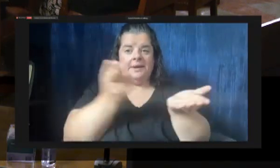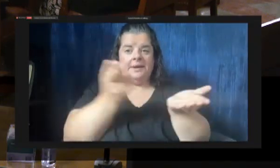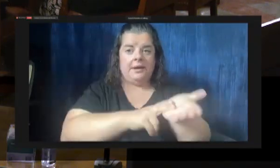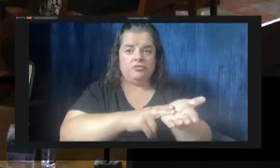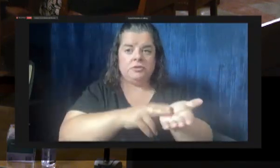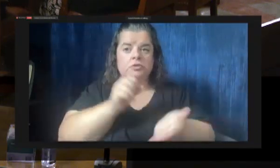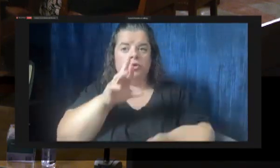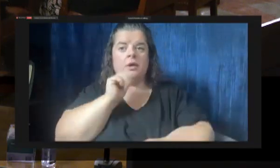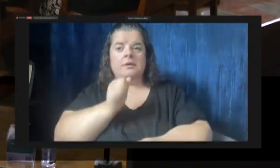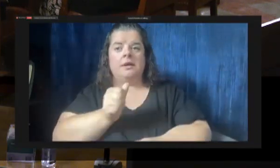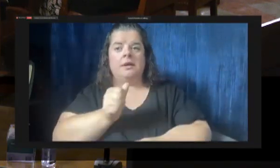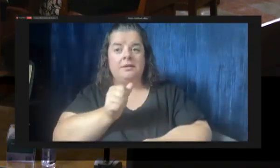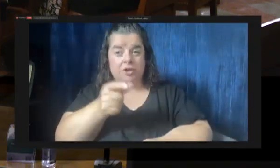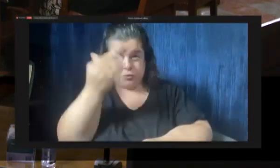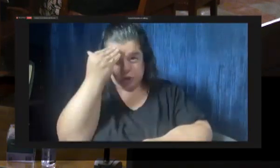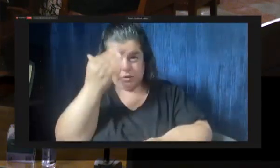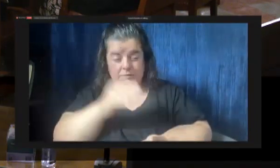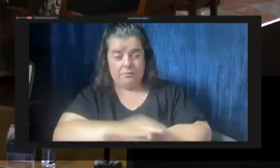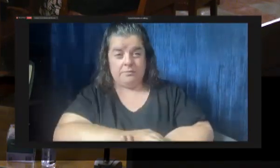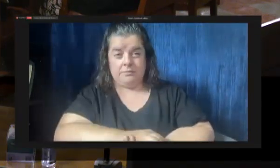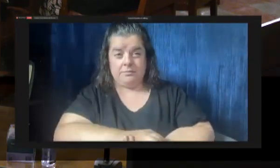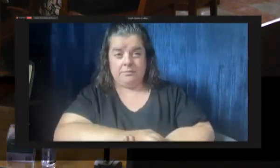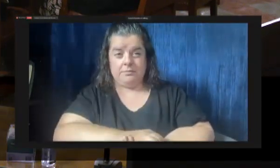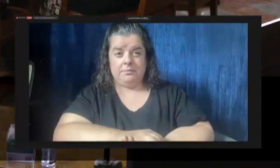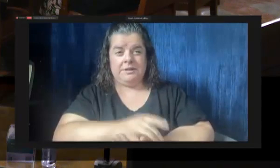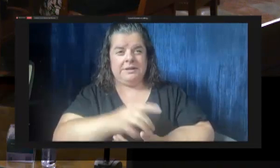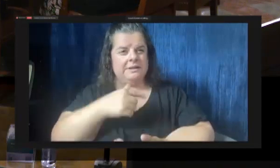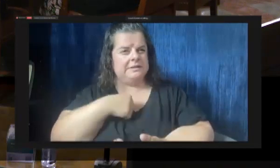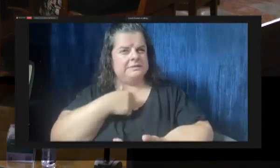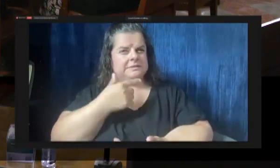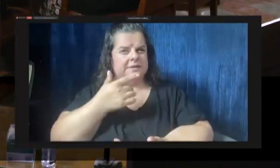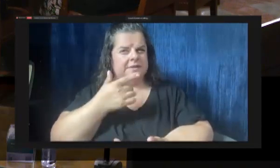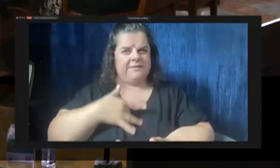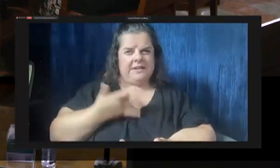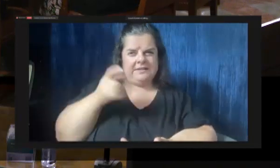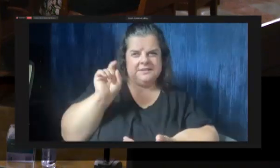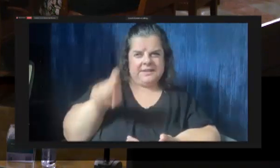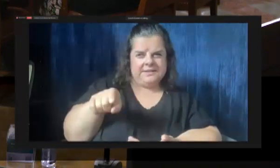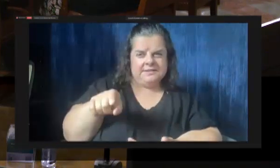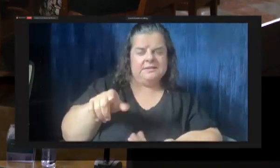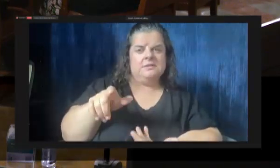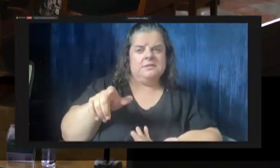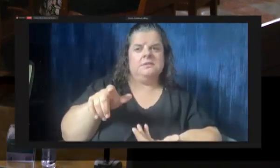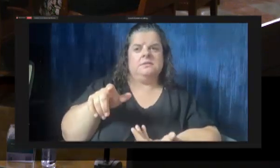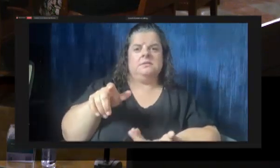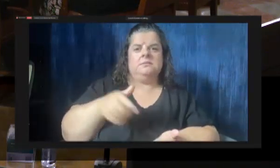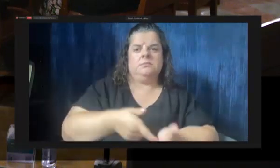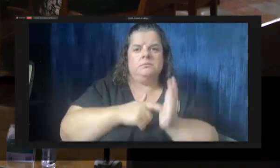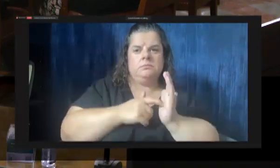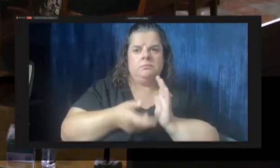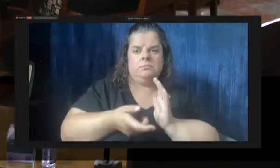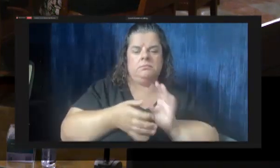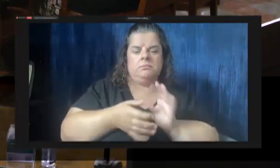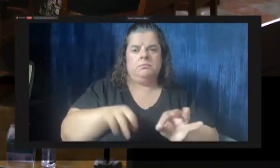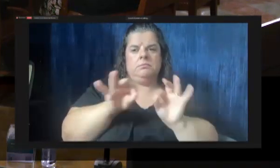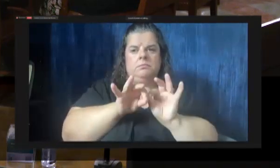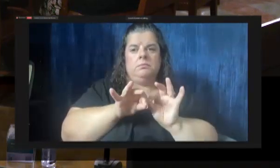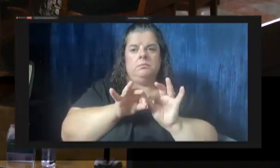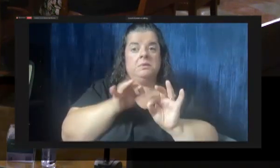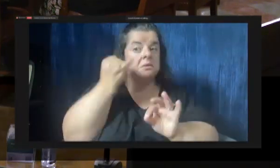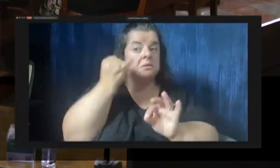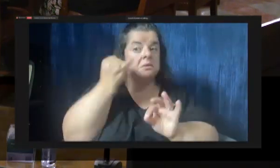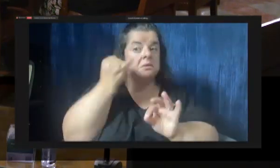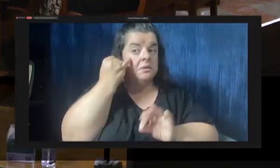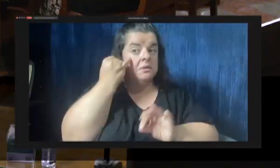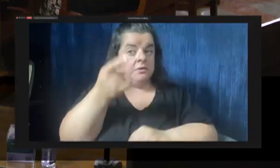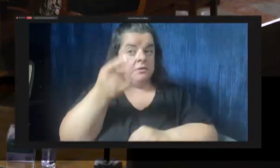know that? I find it necessary. I think it's the, you know. If you don't mind, I'll bring Lieutenant Palermo